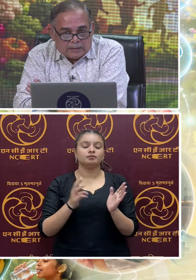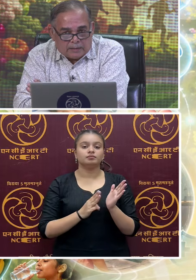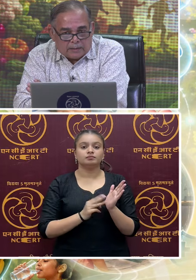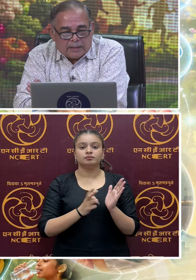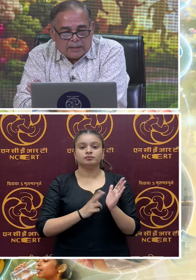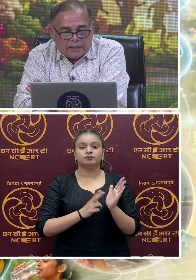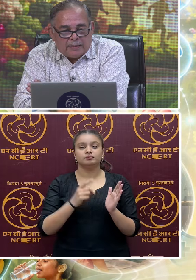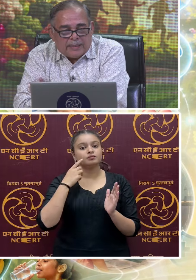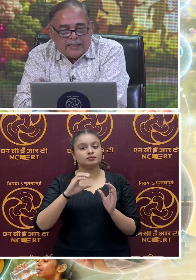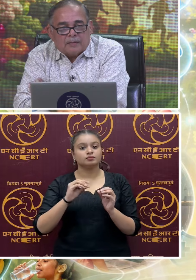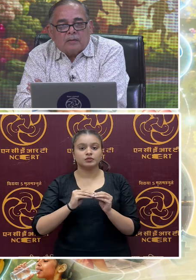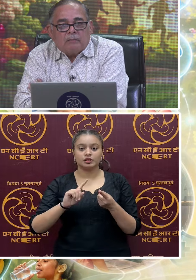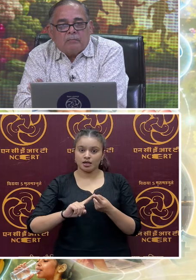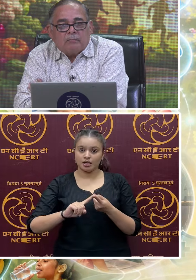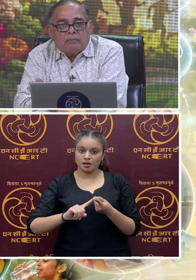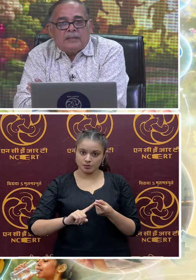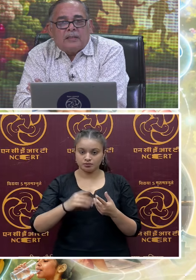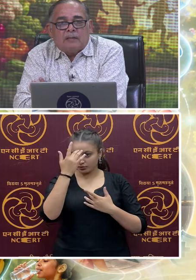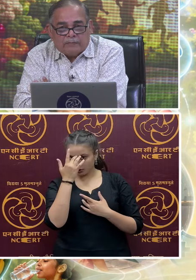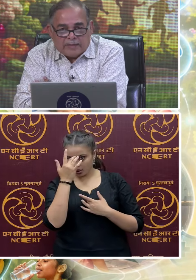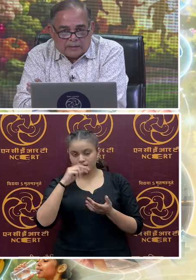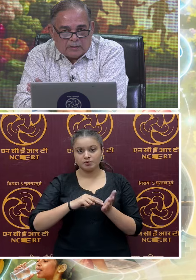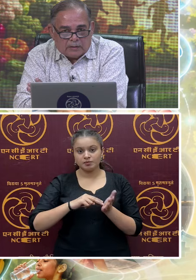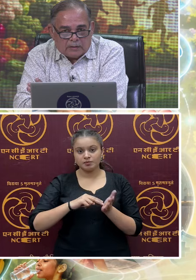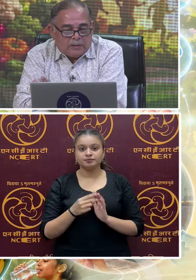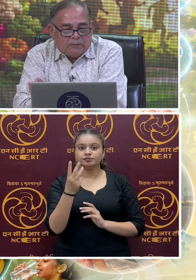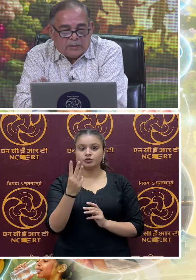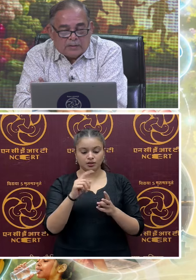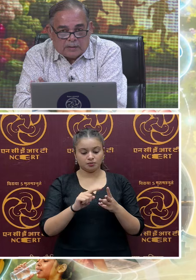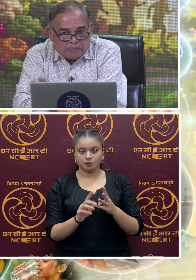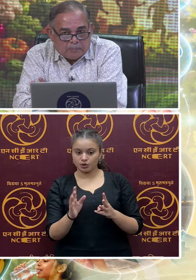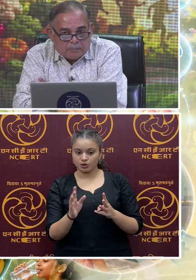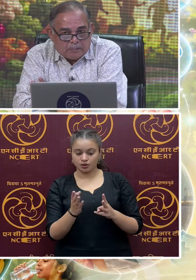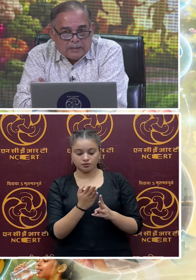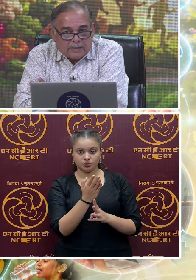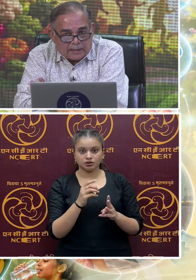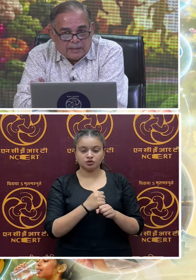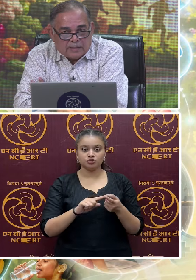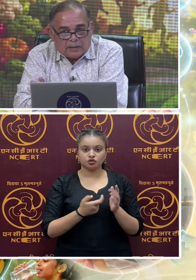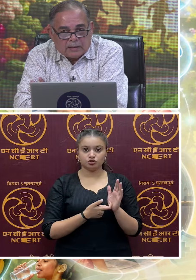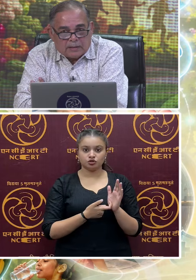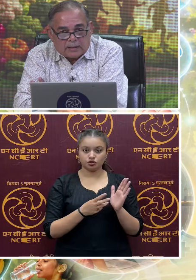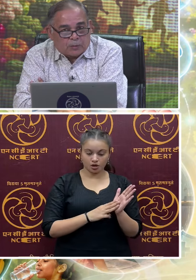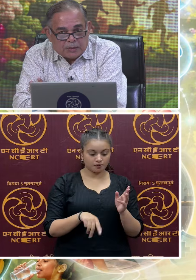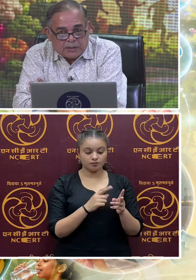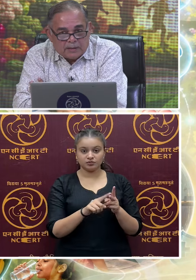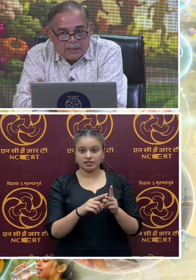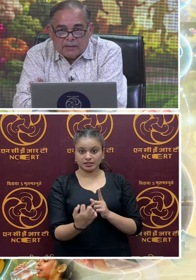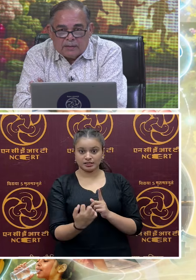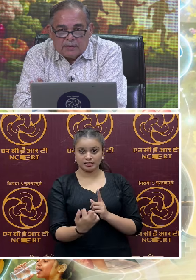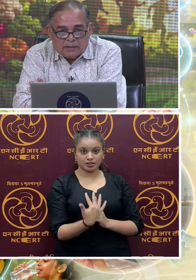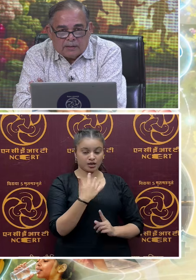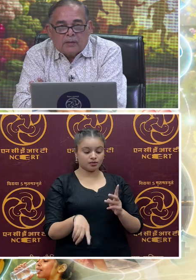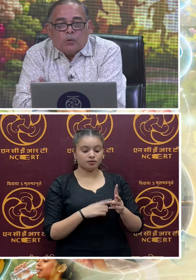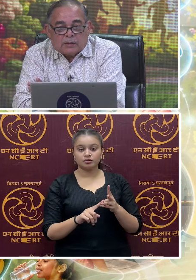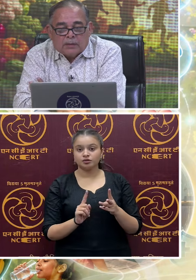communicable diseases. It has basically three factors. The first is the germ, second is the transmission,